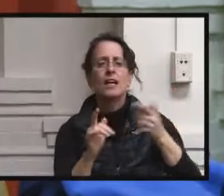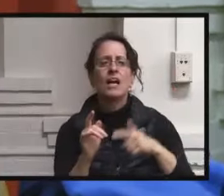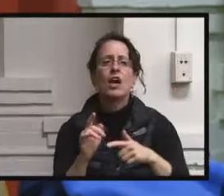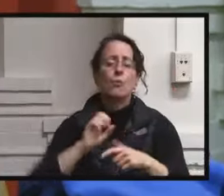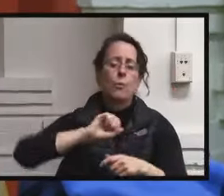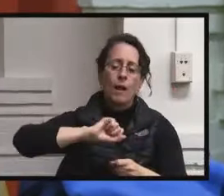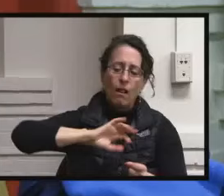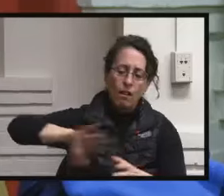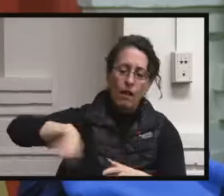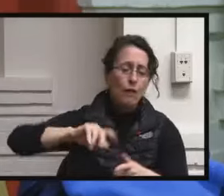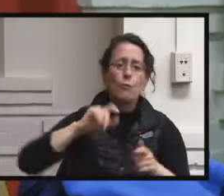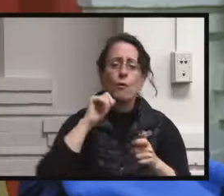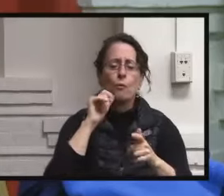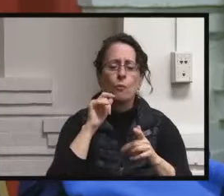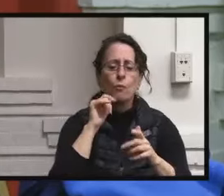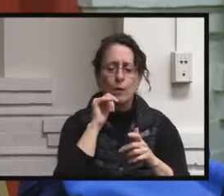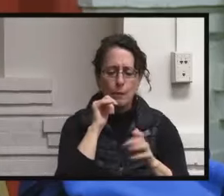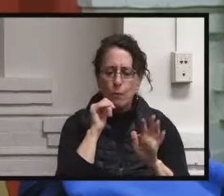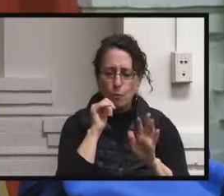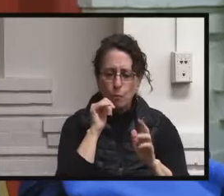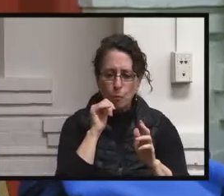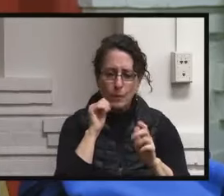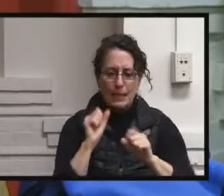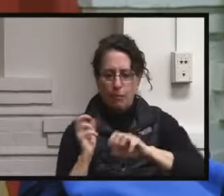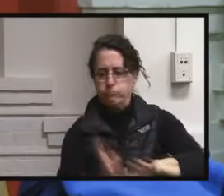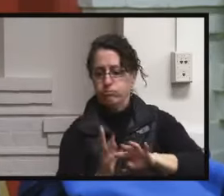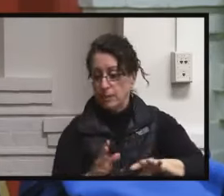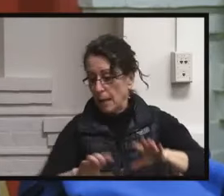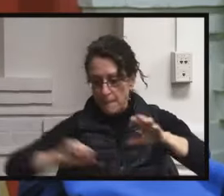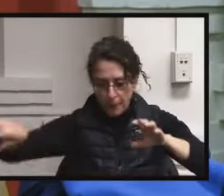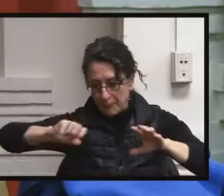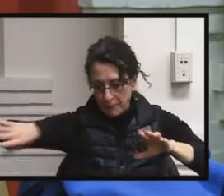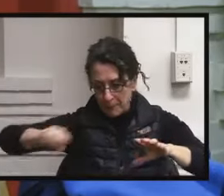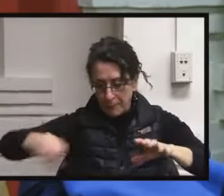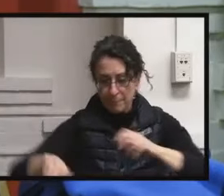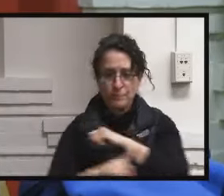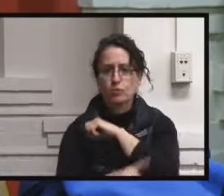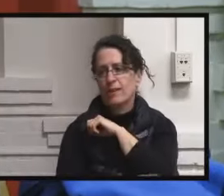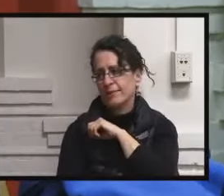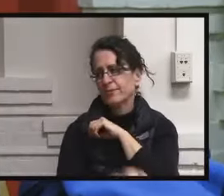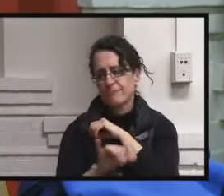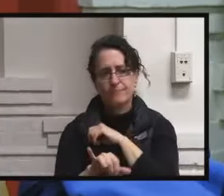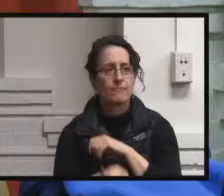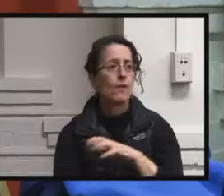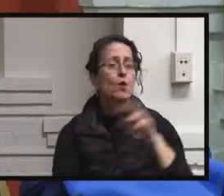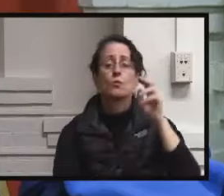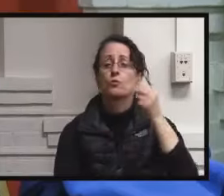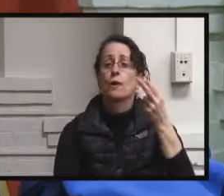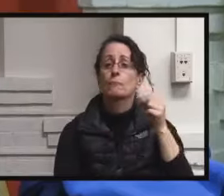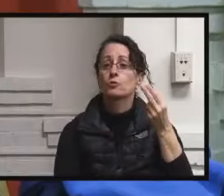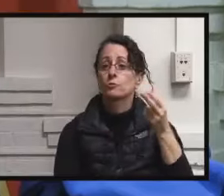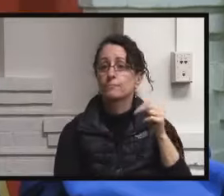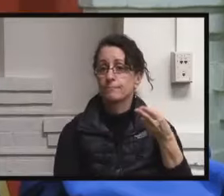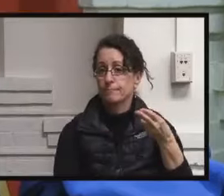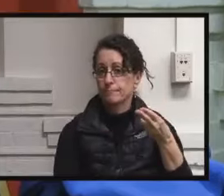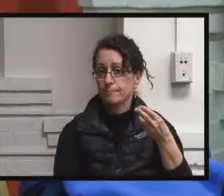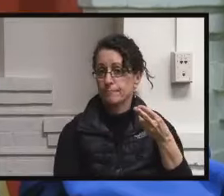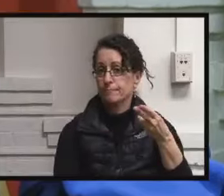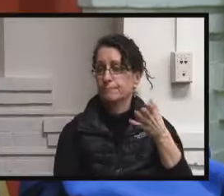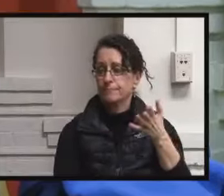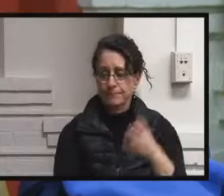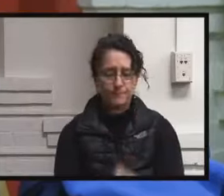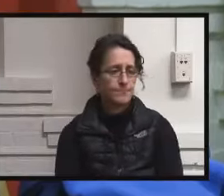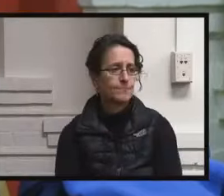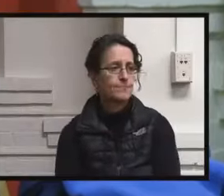stream. Is that the other? Was there another part? The materials from New Hampshire. Oh, the materials from New Hampshire.